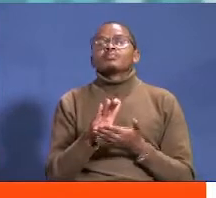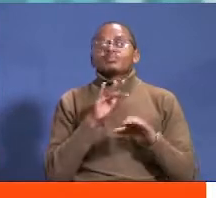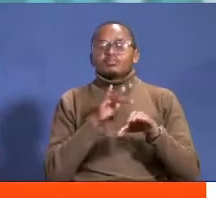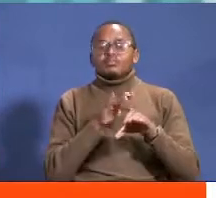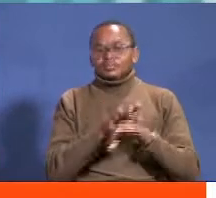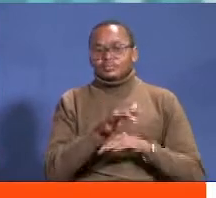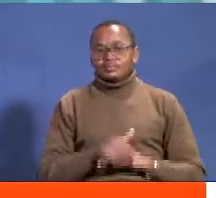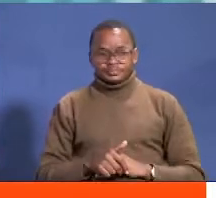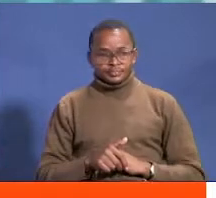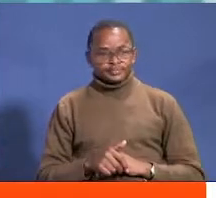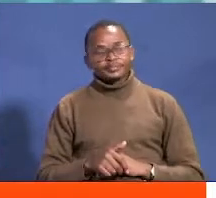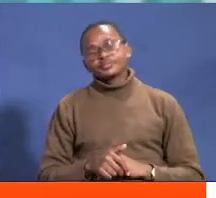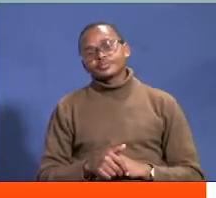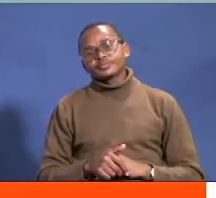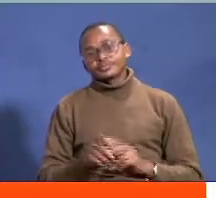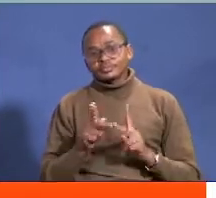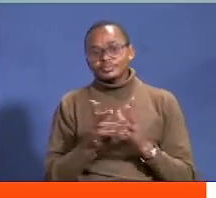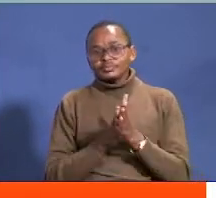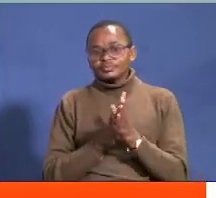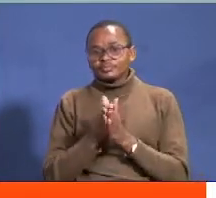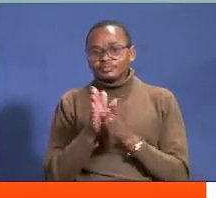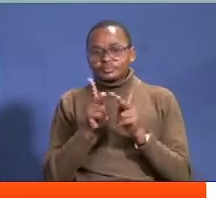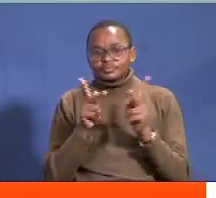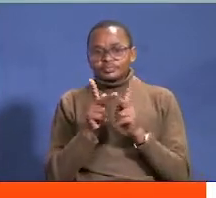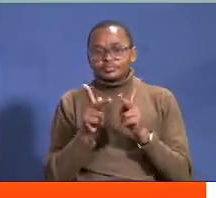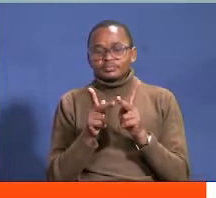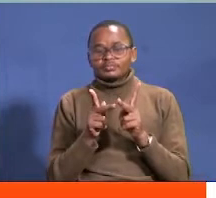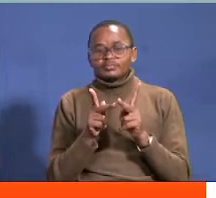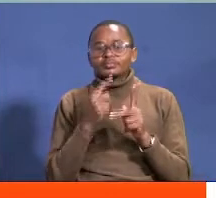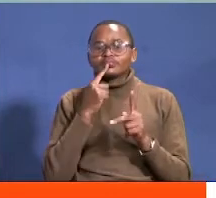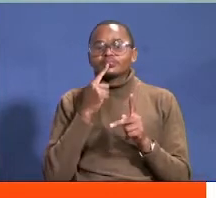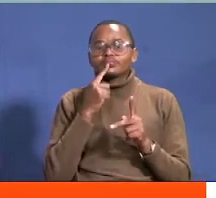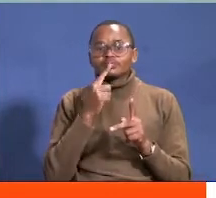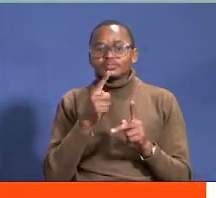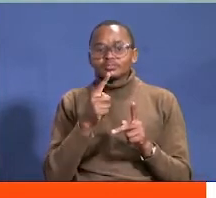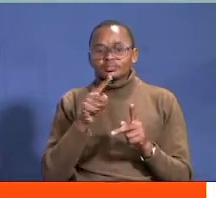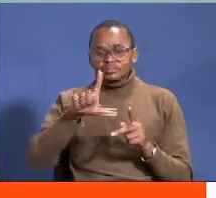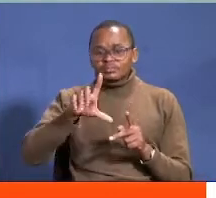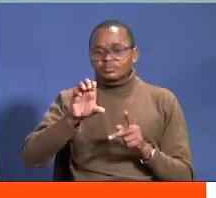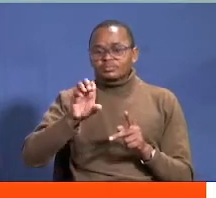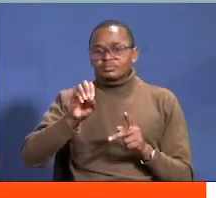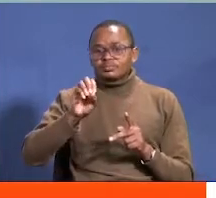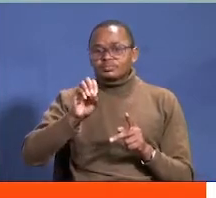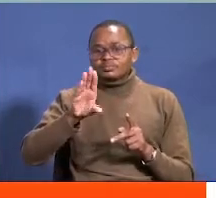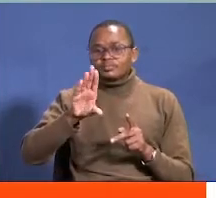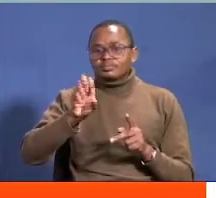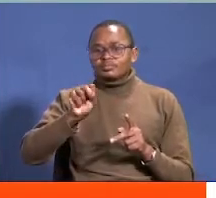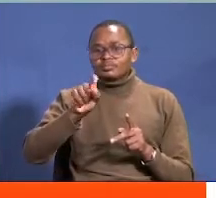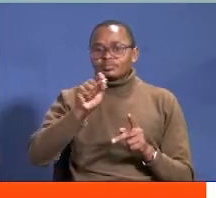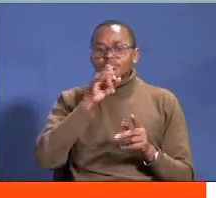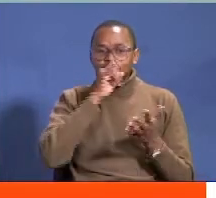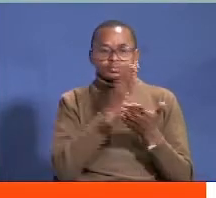of climate change. Very interesting bit when you mentioned about the locust invasion. Is